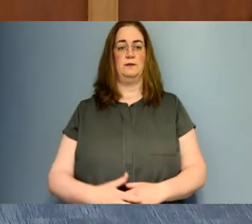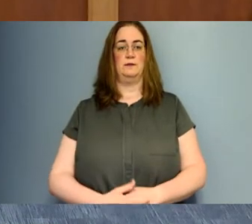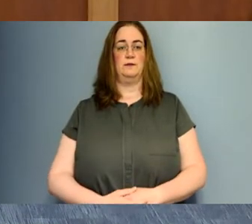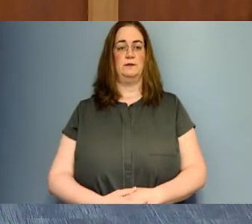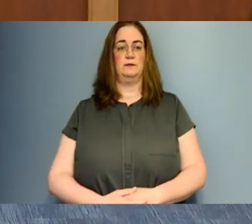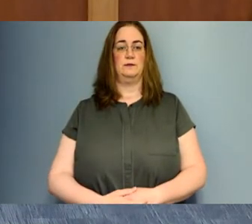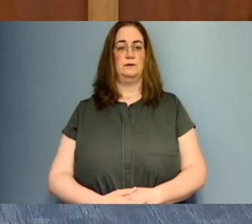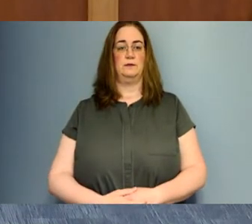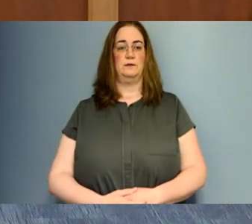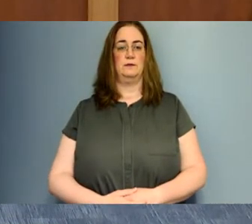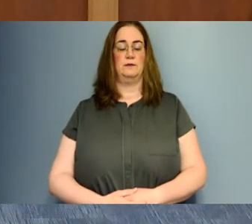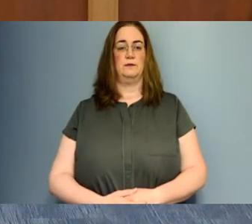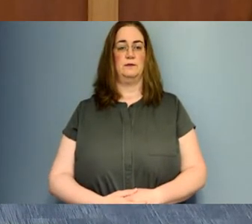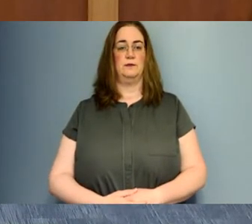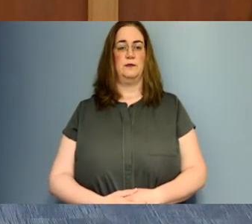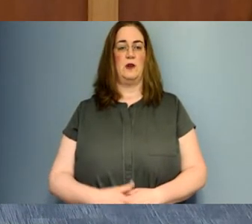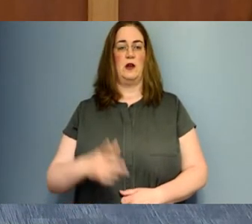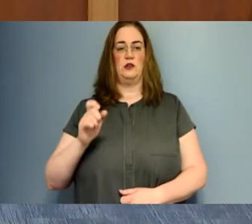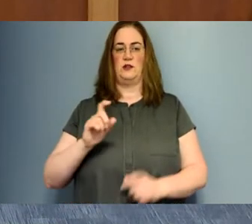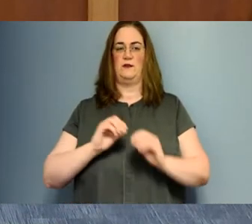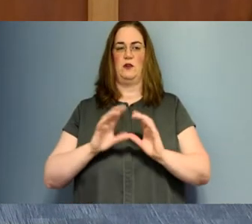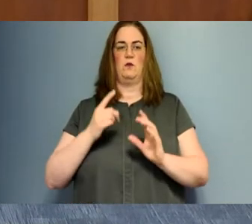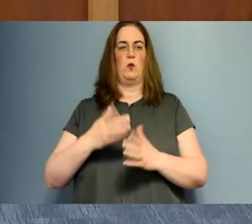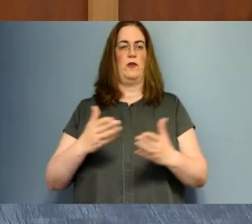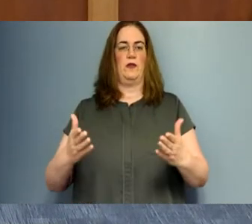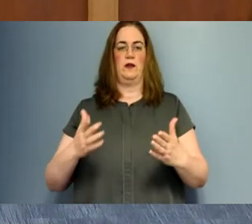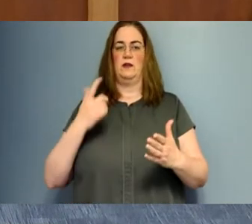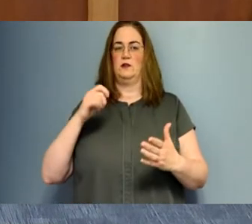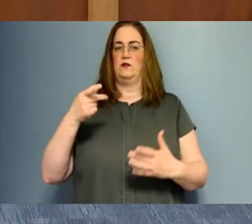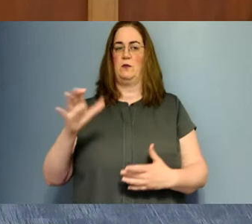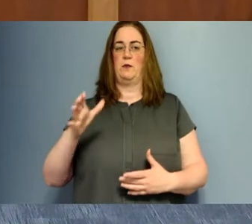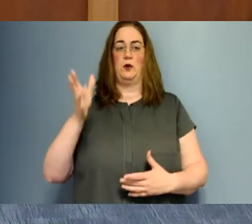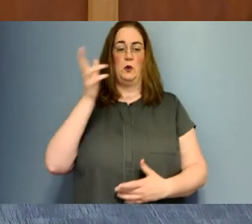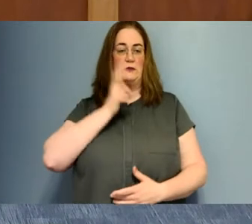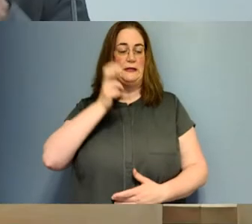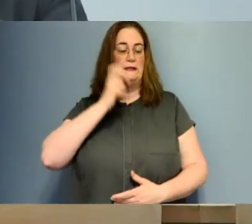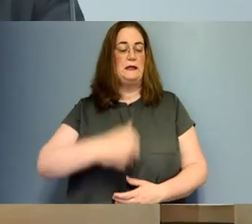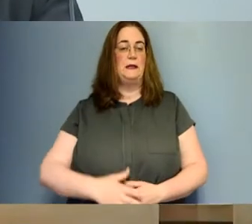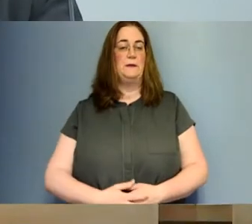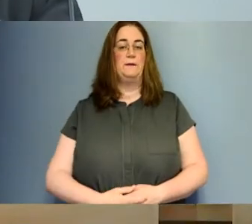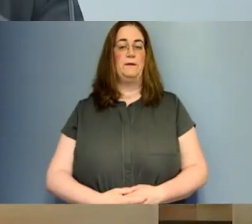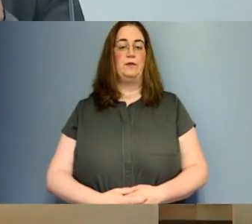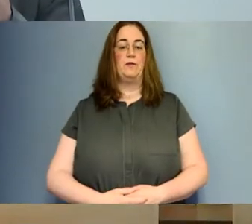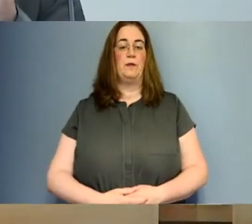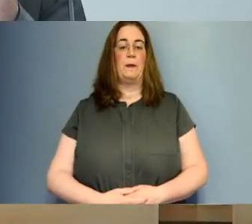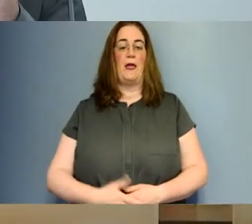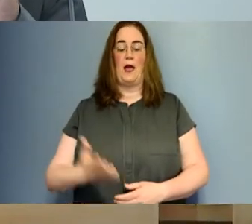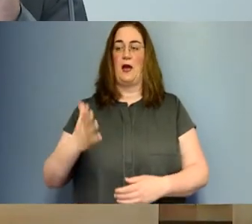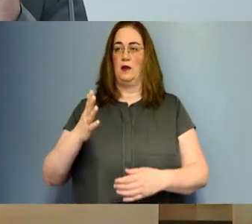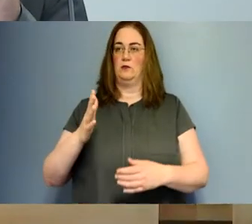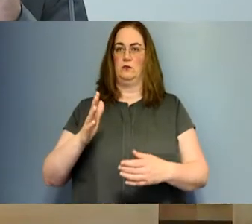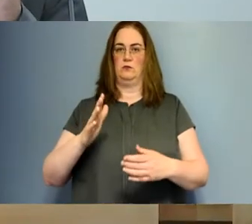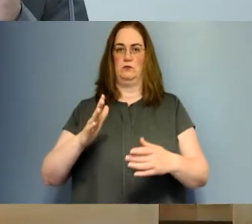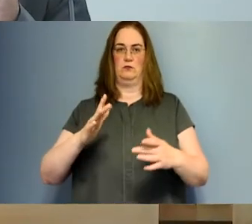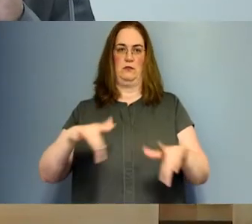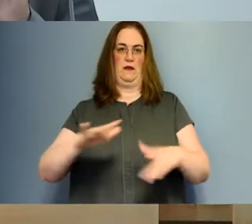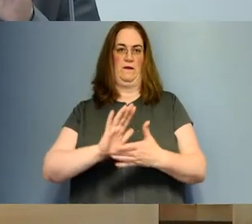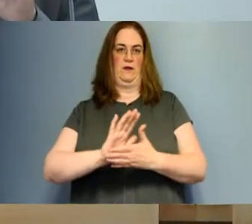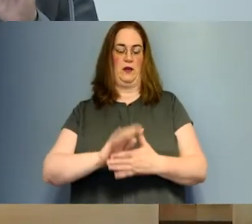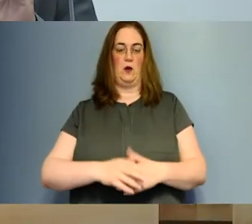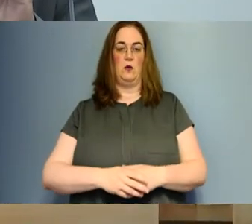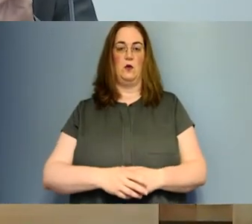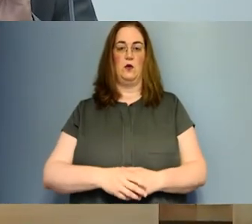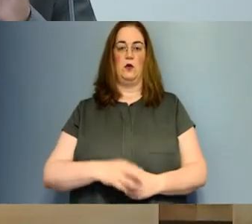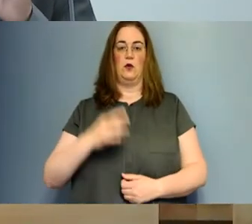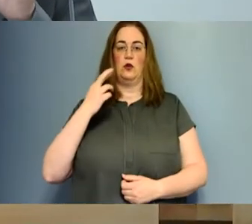I just had to clear up just one thing. And this is just for the public who's listening on the video. So the reason